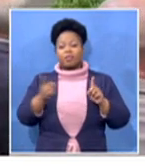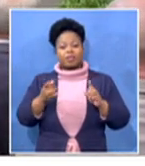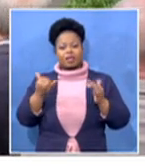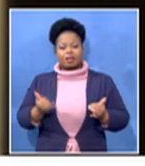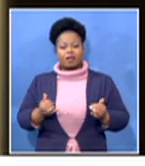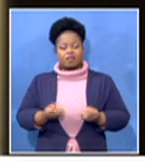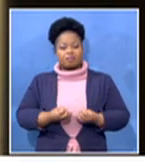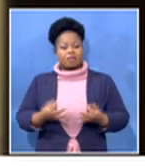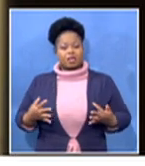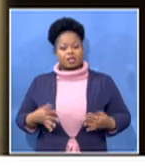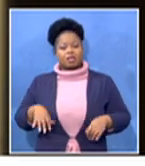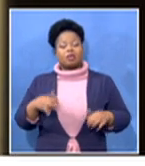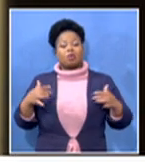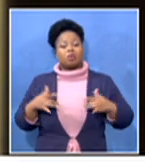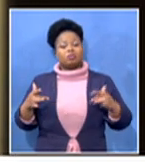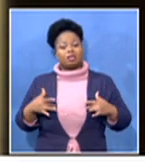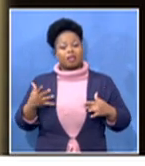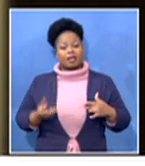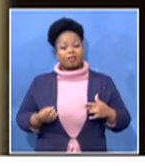of the spread and the weight of more than